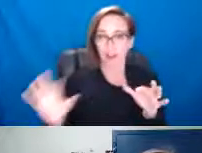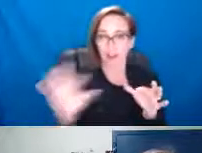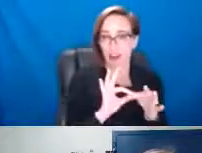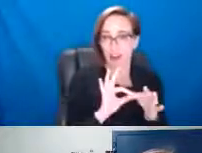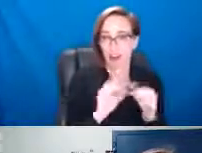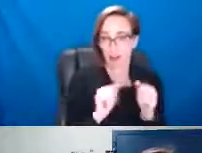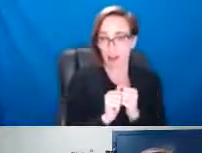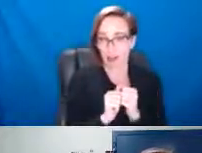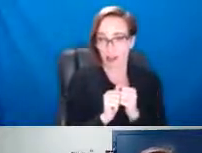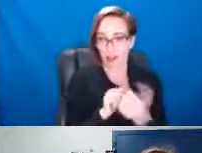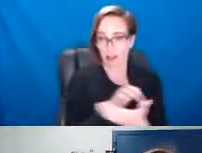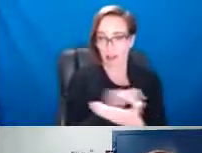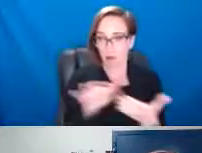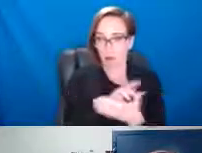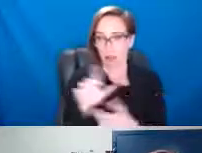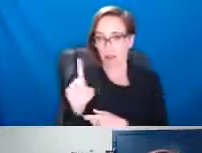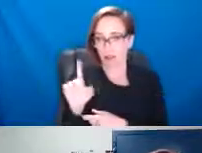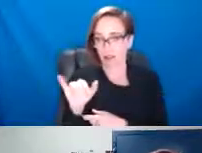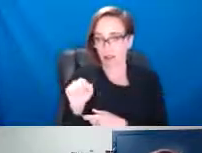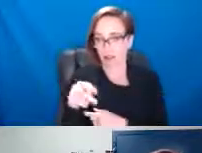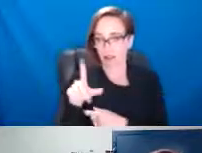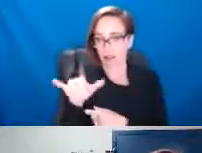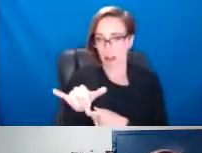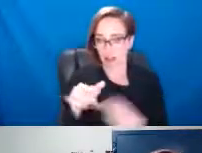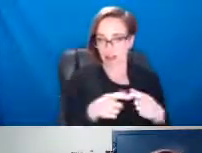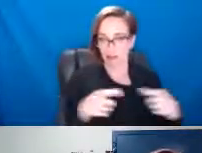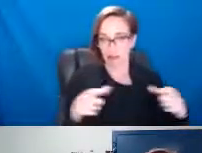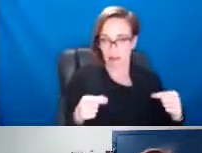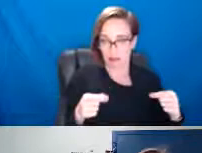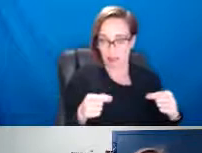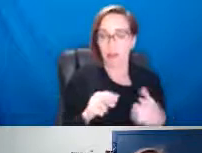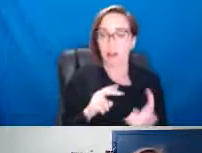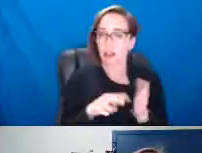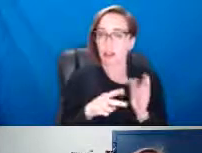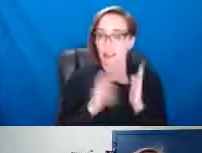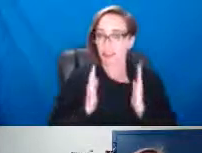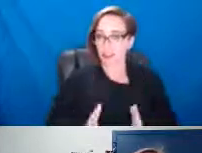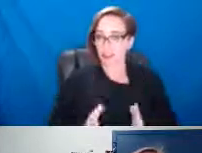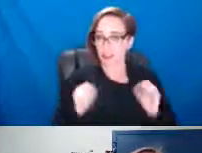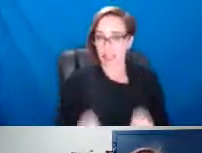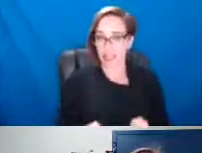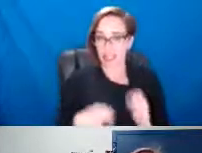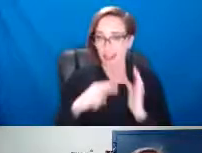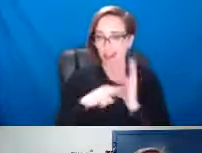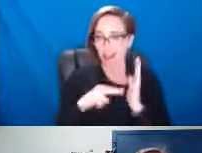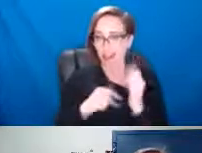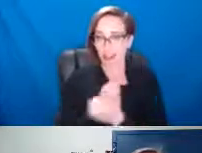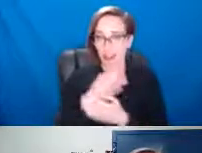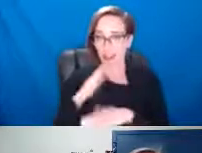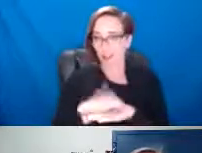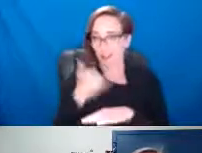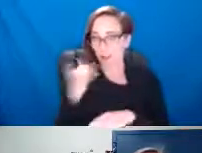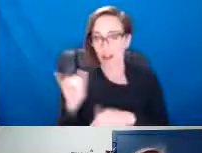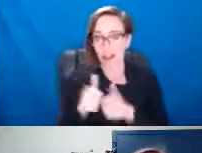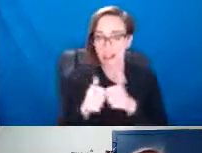with the Braille display or vice versa, and you're able to read everything on your phone, from your text to